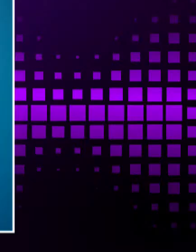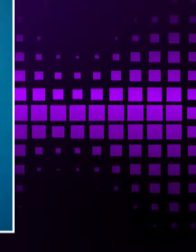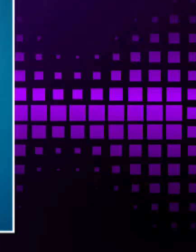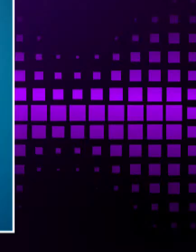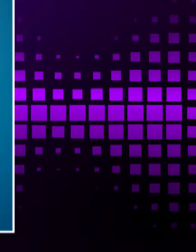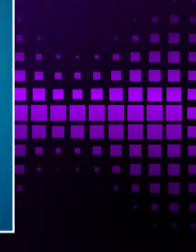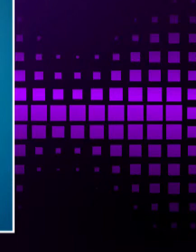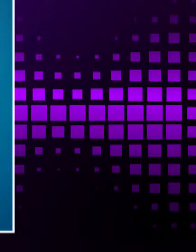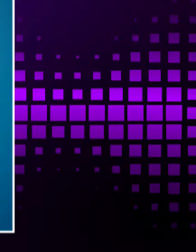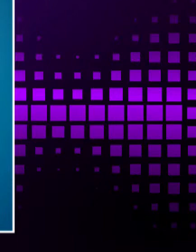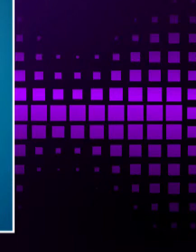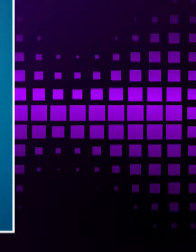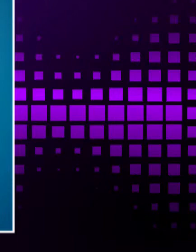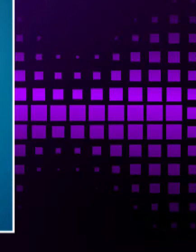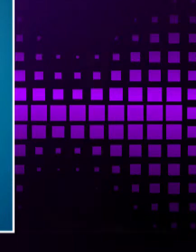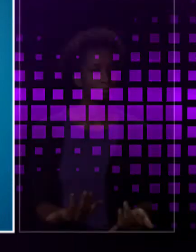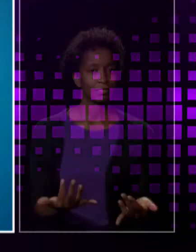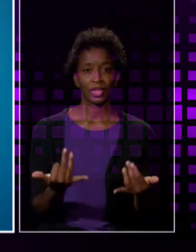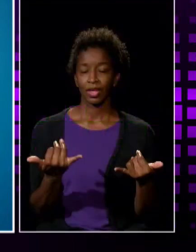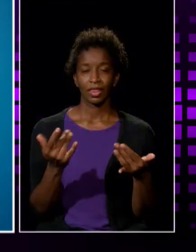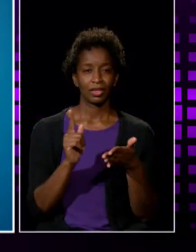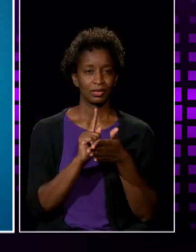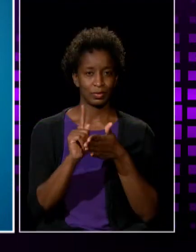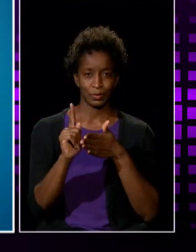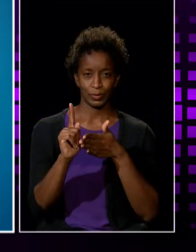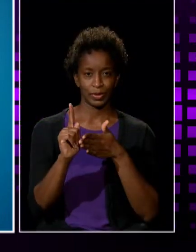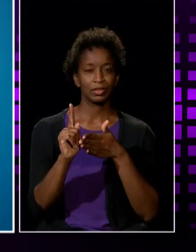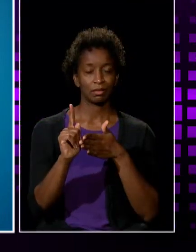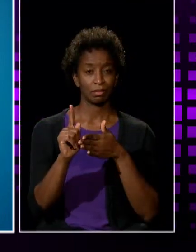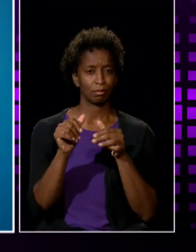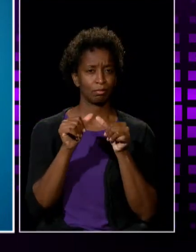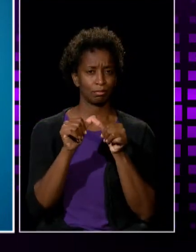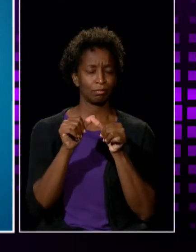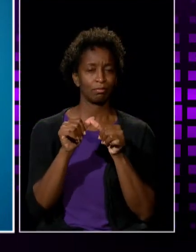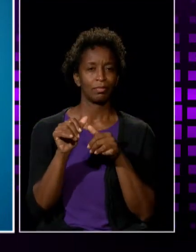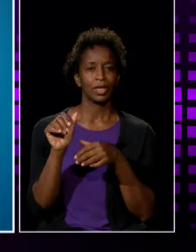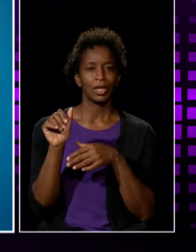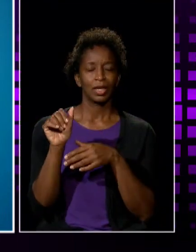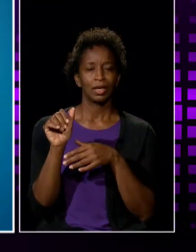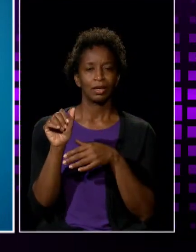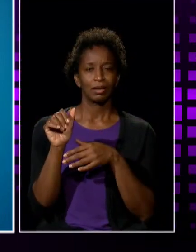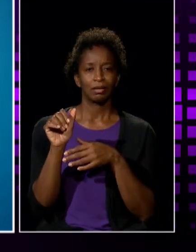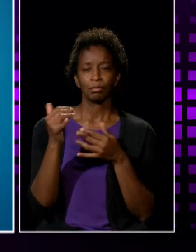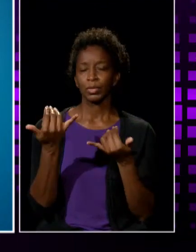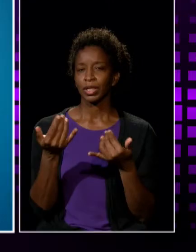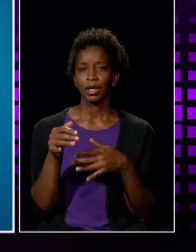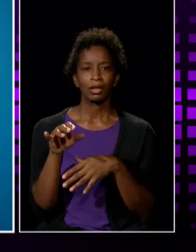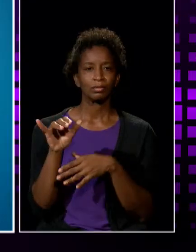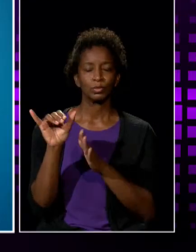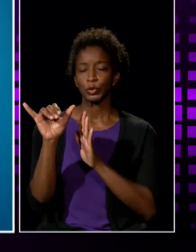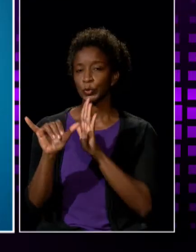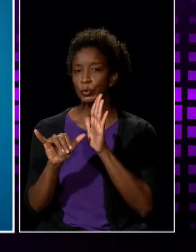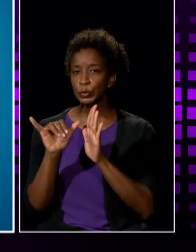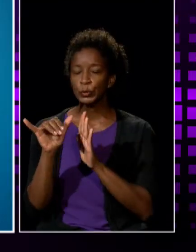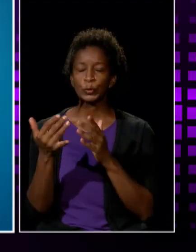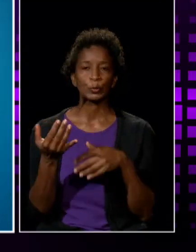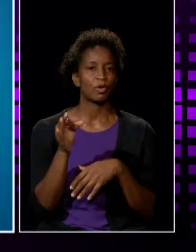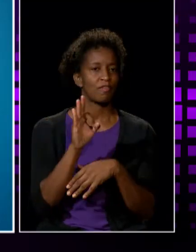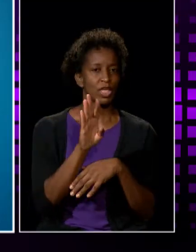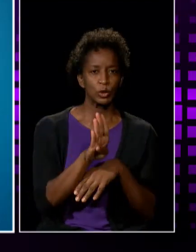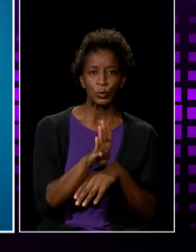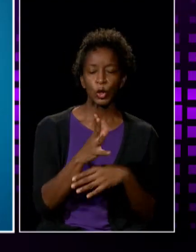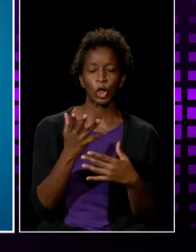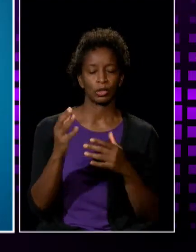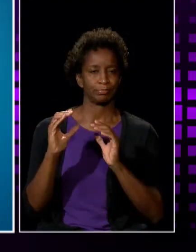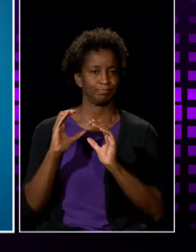us on Division of Youth Affairs 246, YouTube, Facebook, and just be interactive. And the